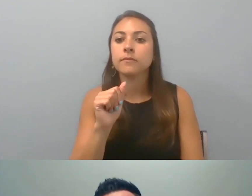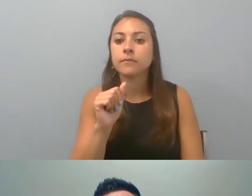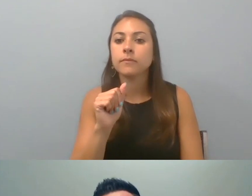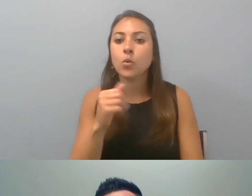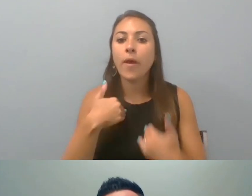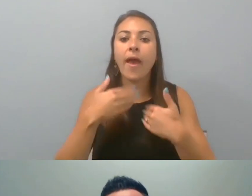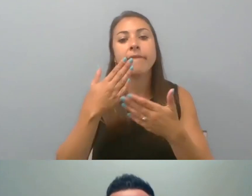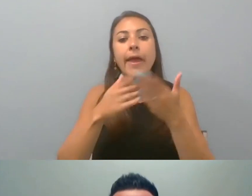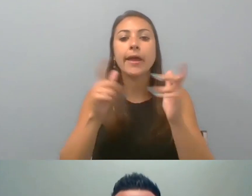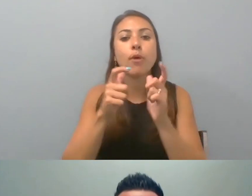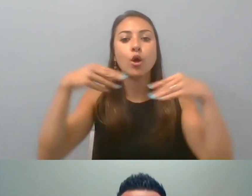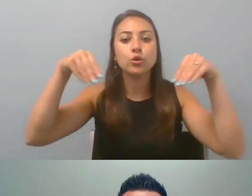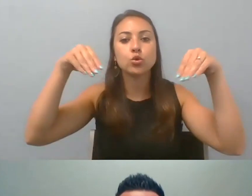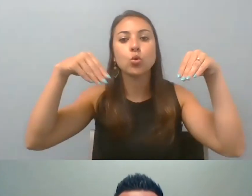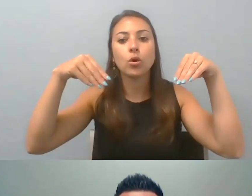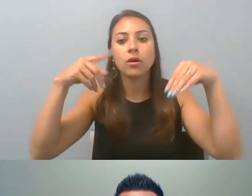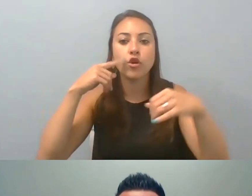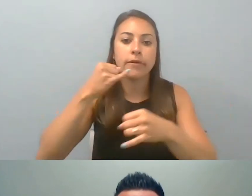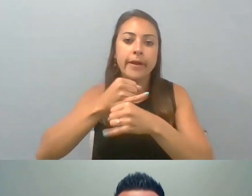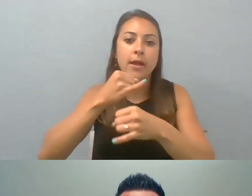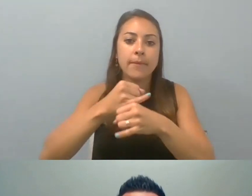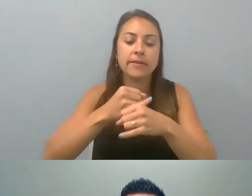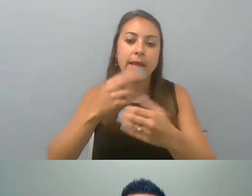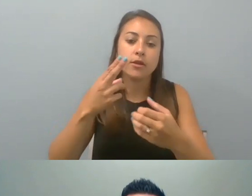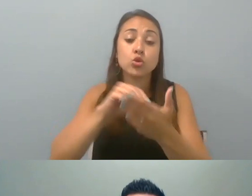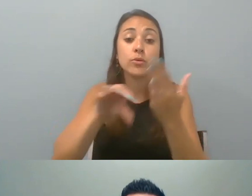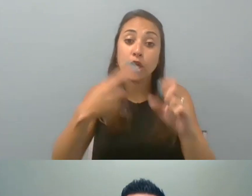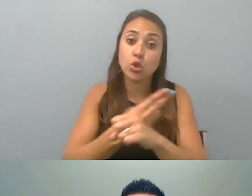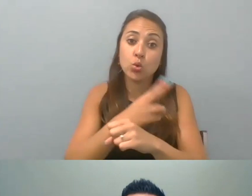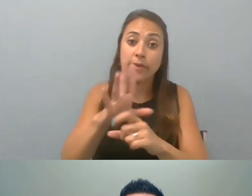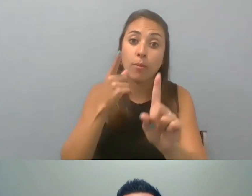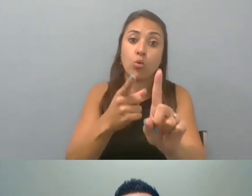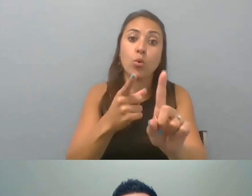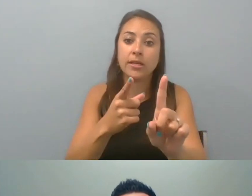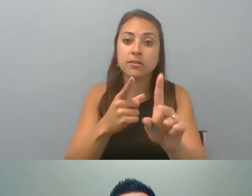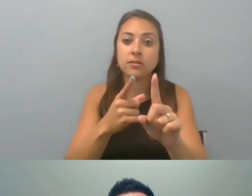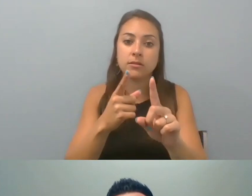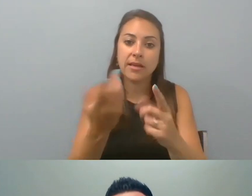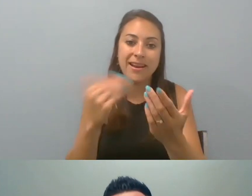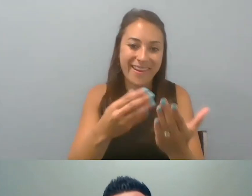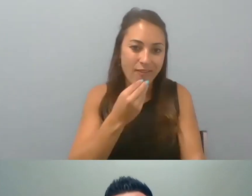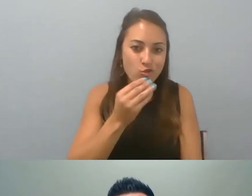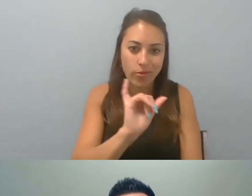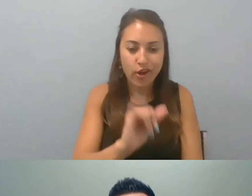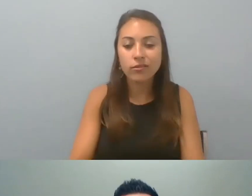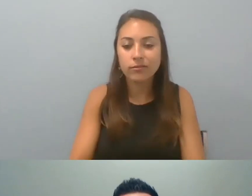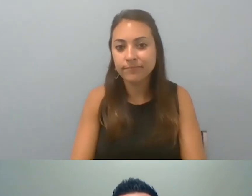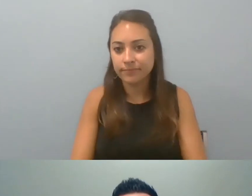on campus where students can use their flex points, and there's grab and go food items as well as convenience